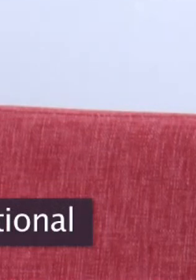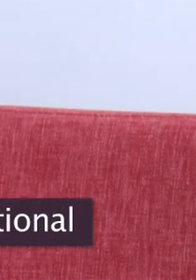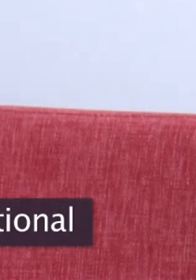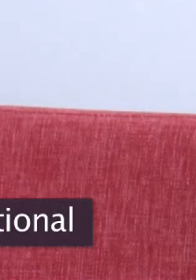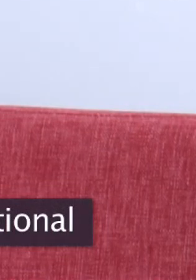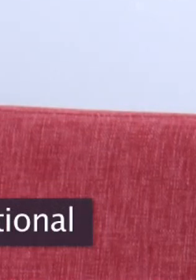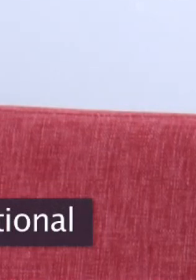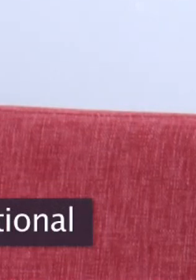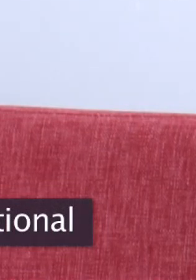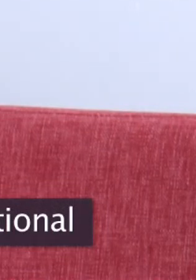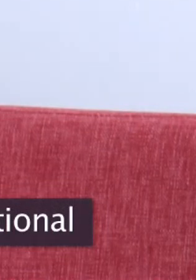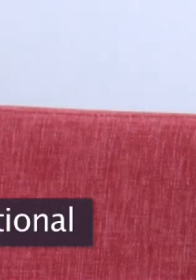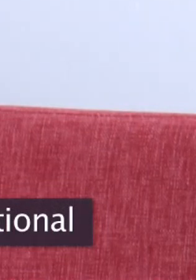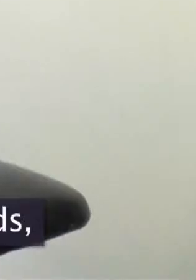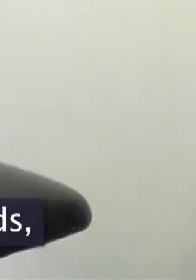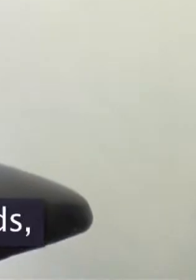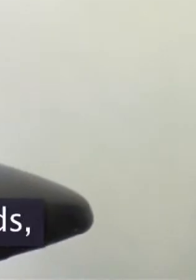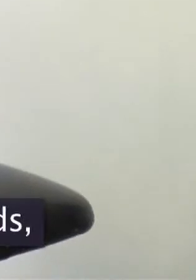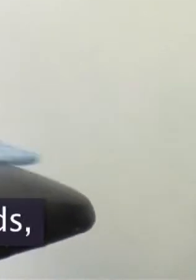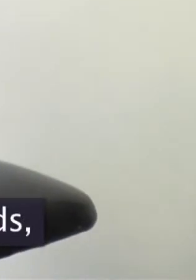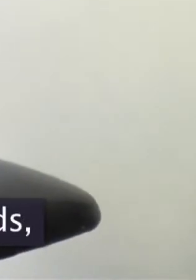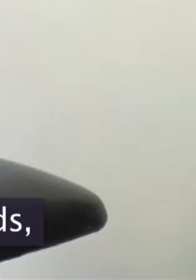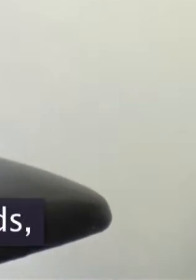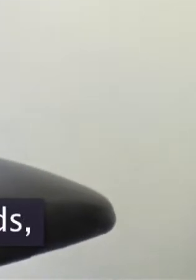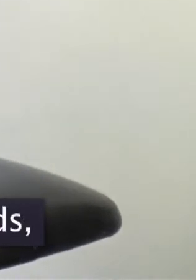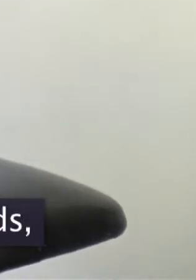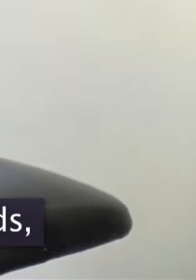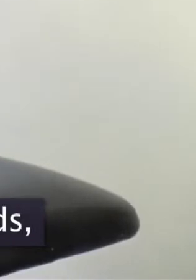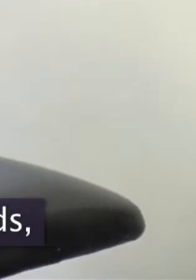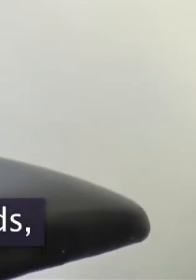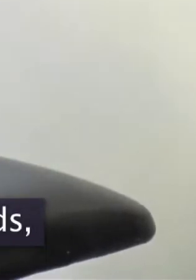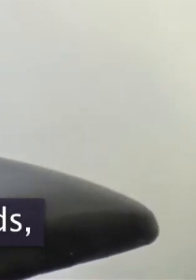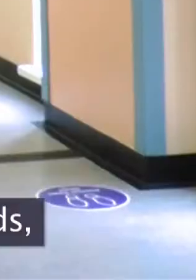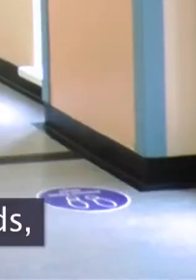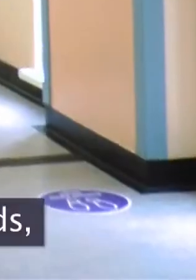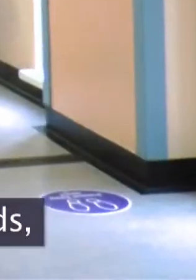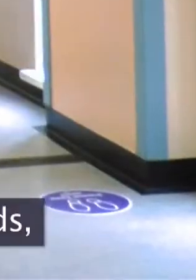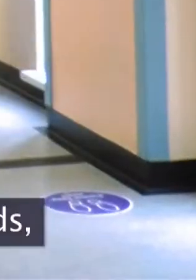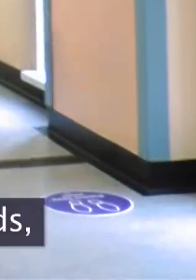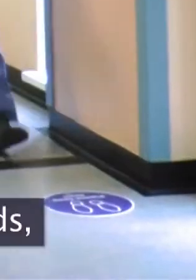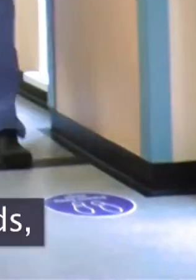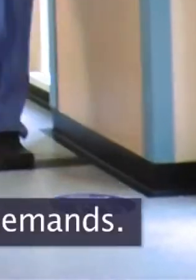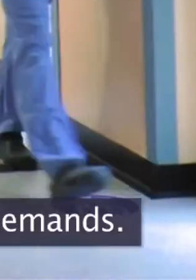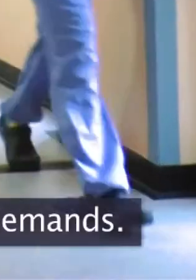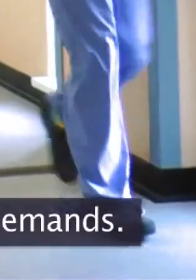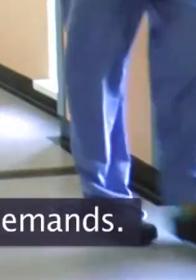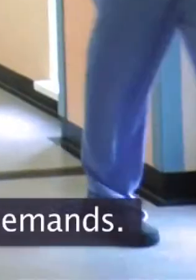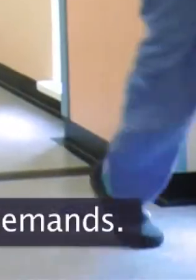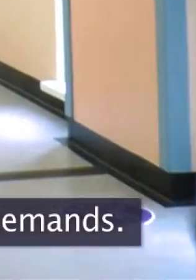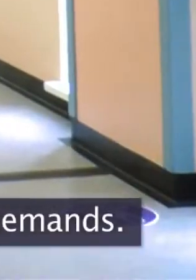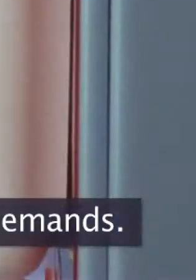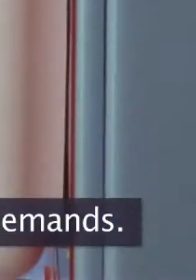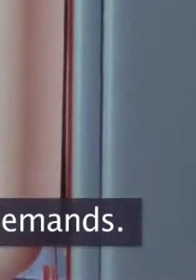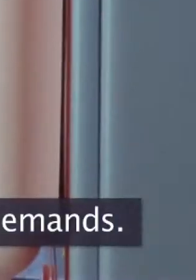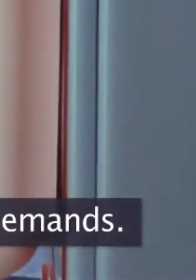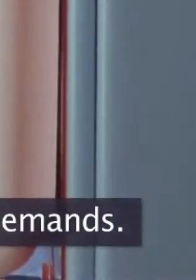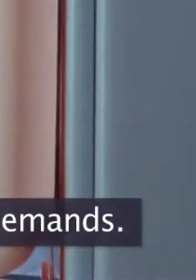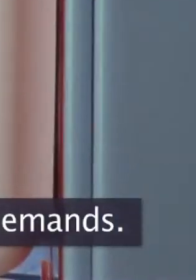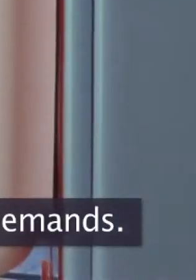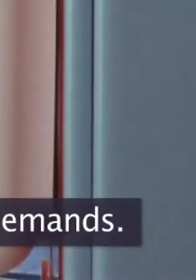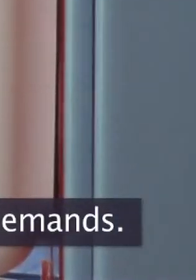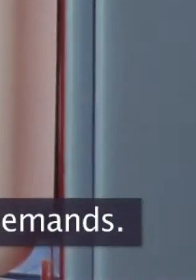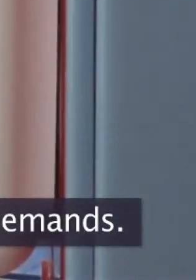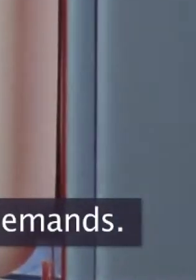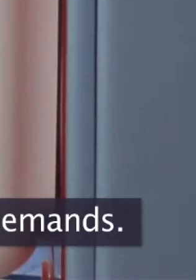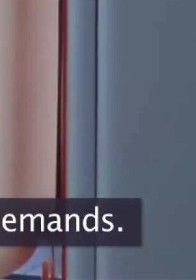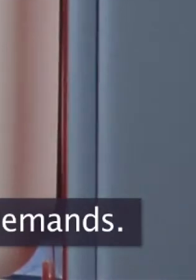stepped up, because we had additional demands for cleaning, we have had additional portering demands, we had estate demands.